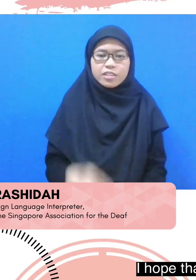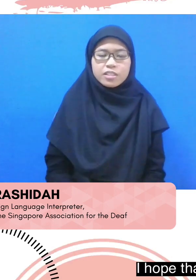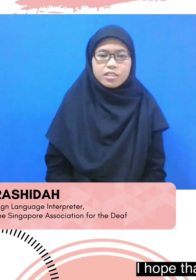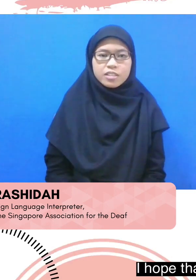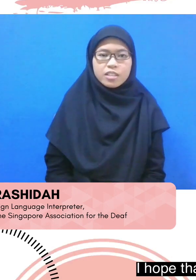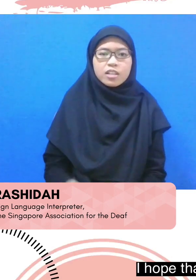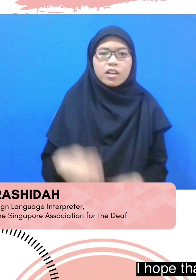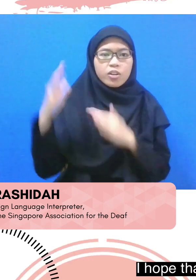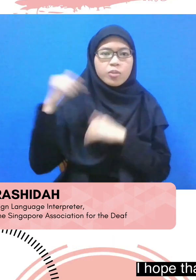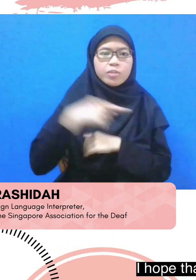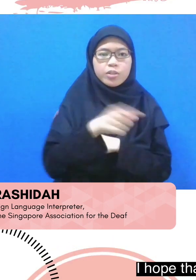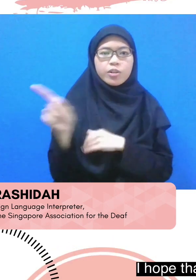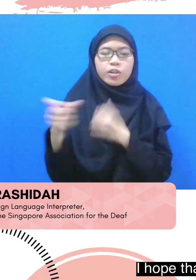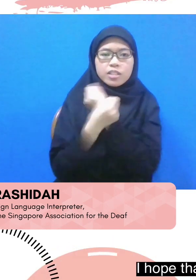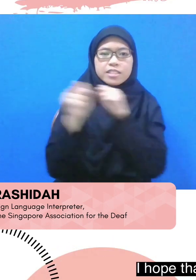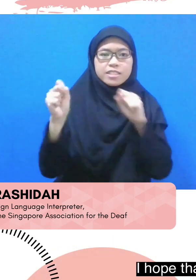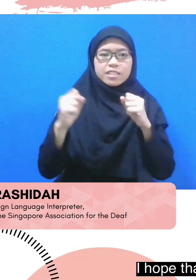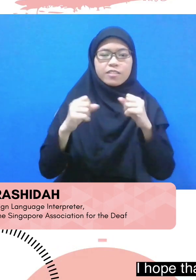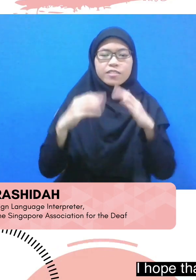you are safely sheltering in place.